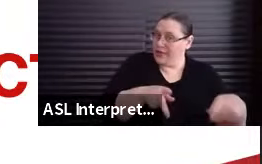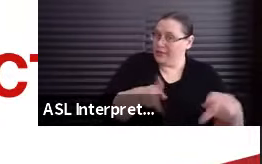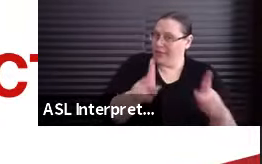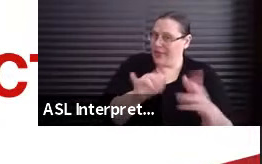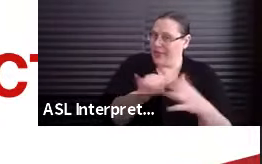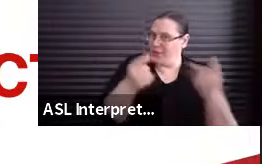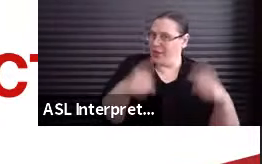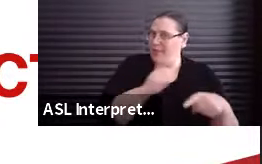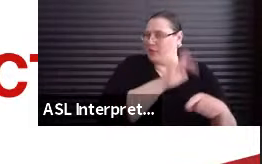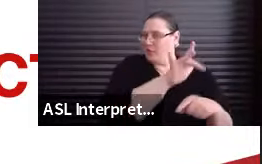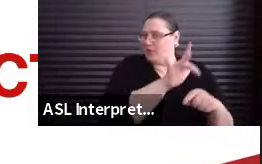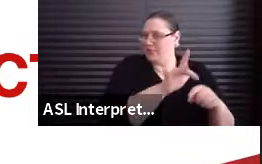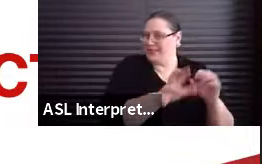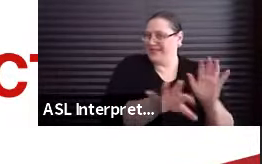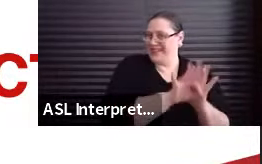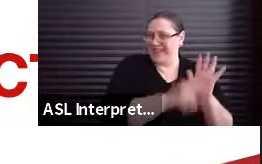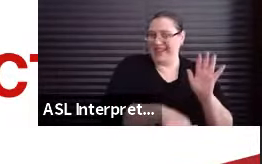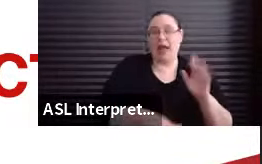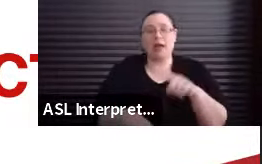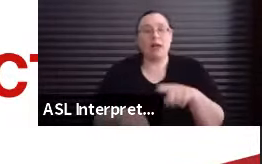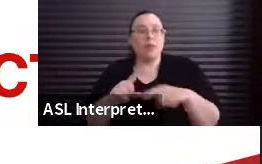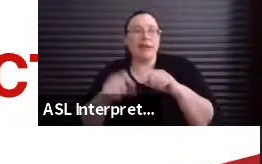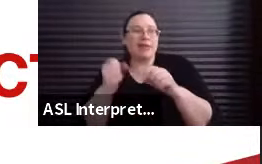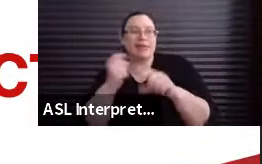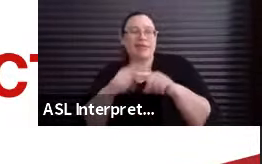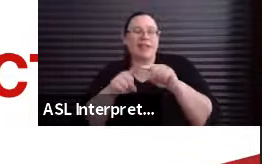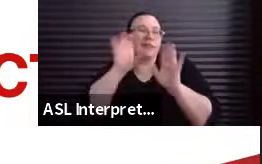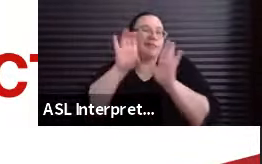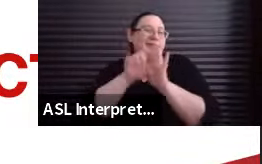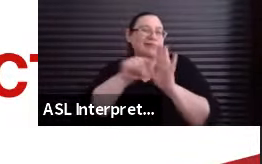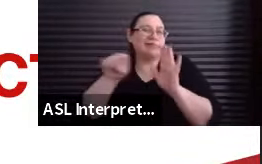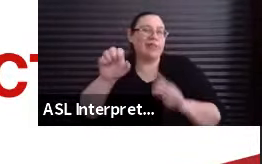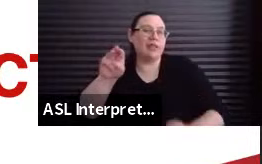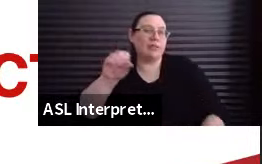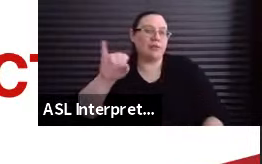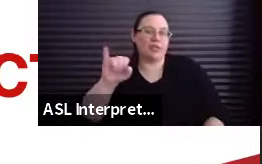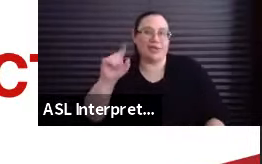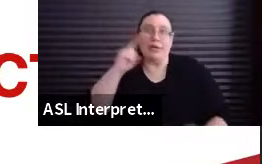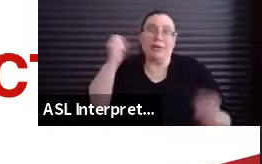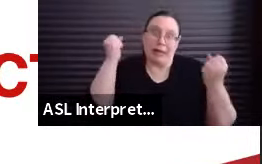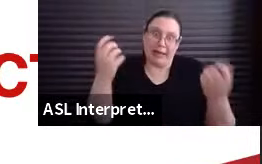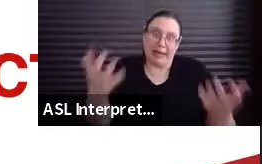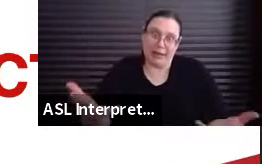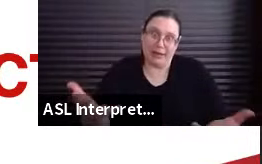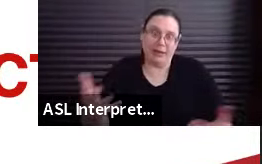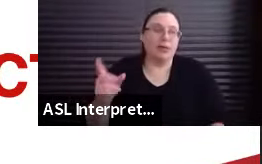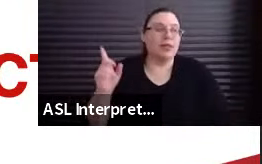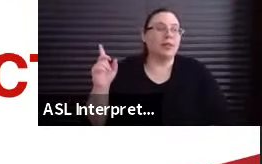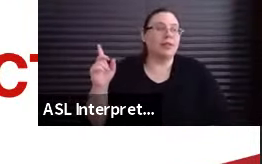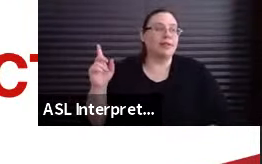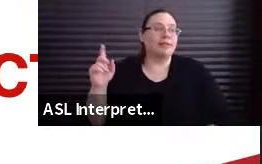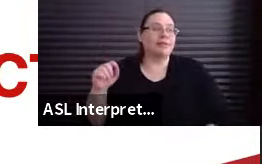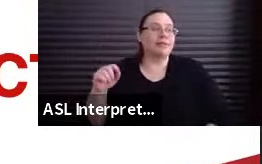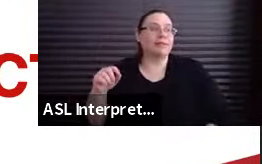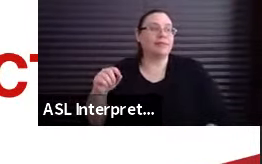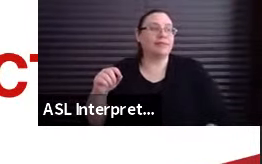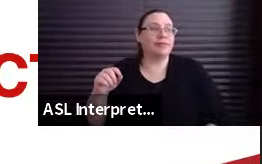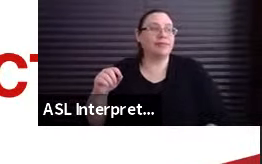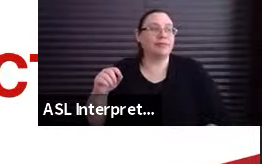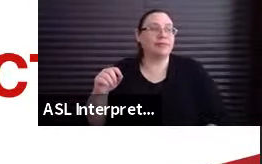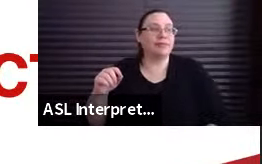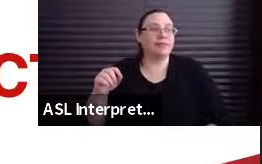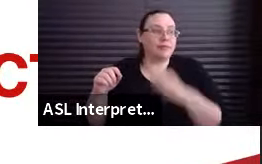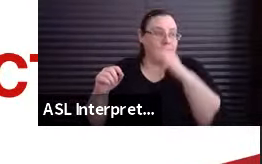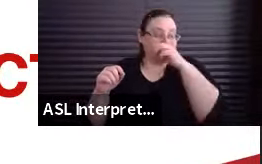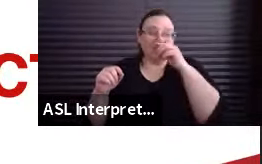there's a reactions button, you'll see all kinds of emojis. And there are a lot of emojis. Next to the 6 you